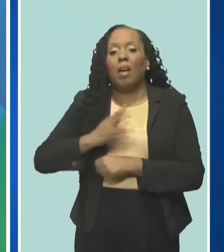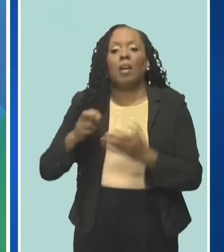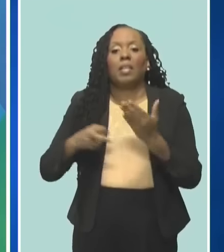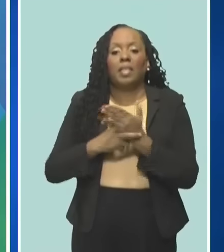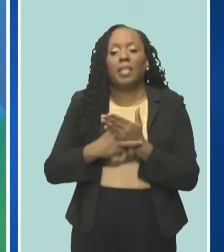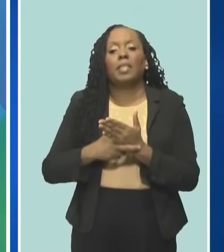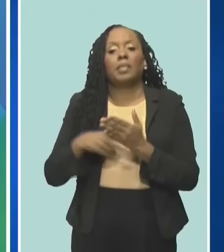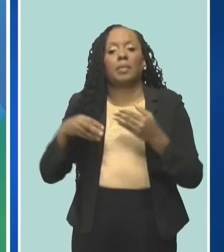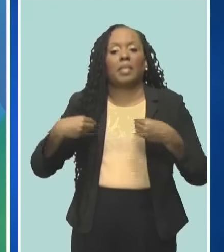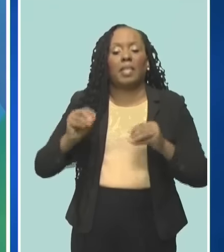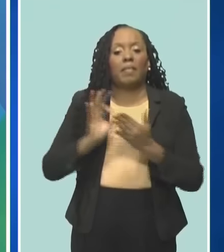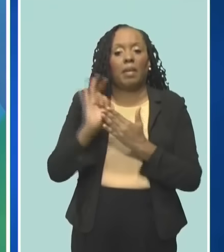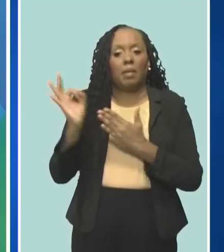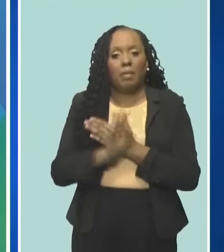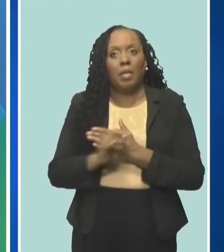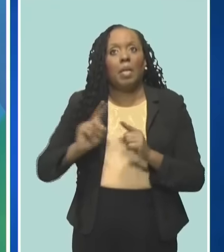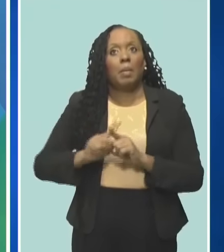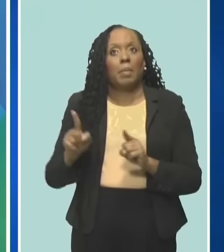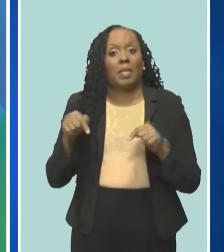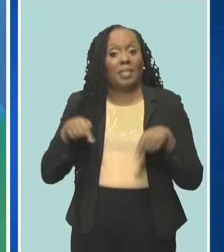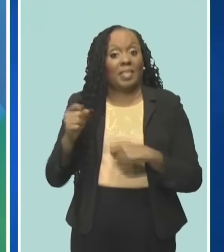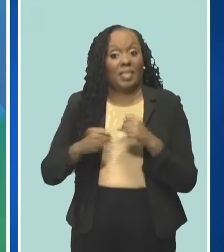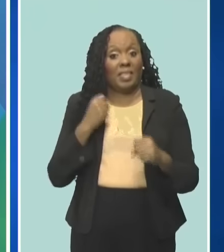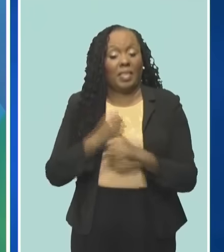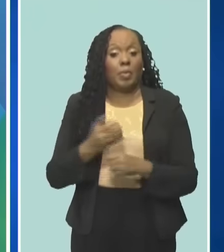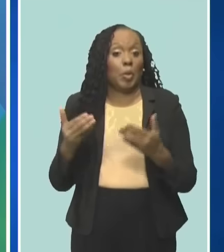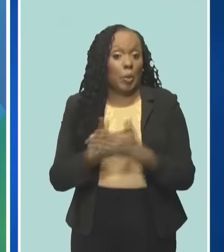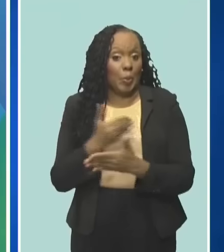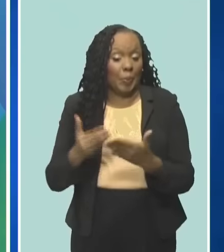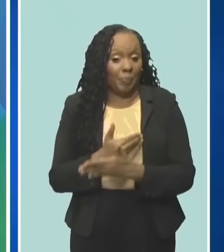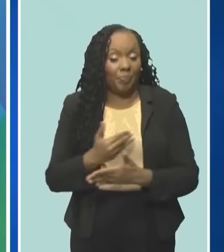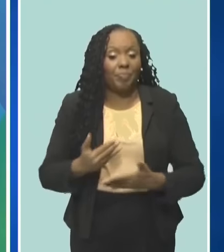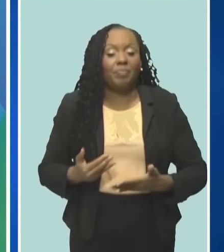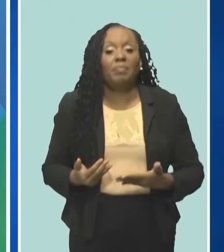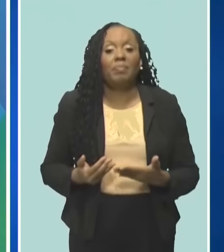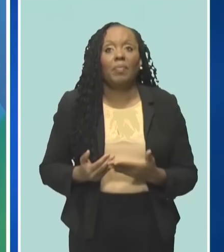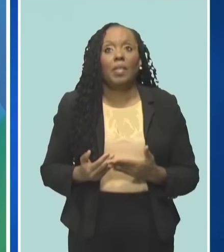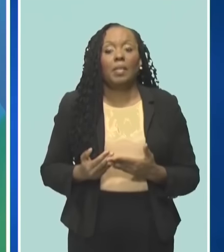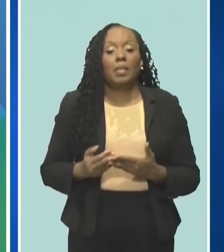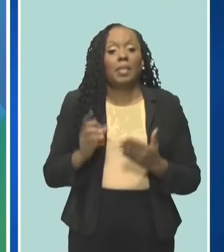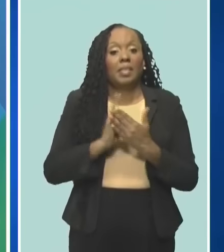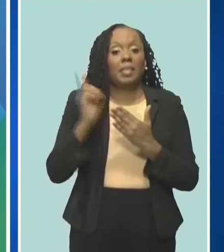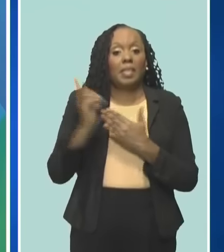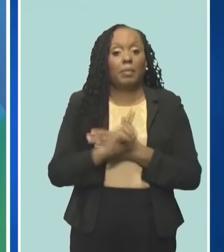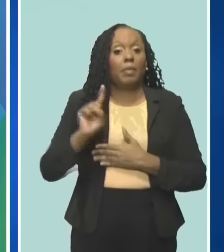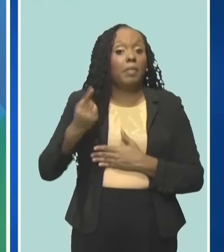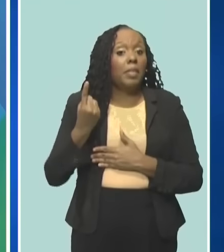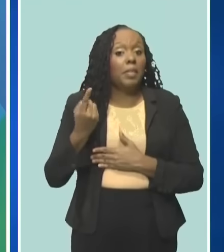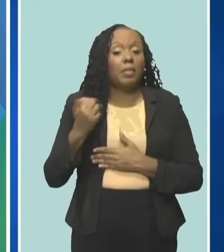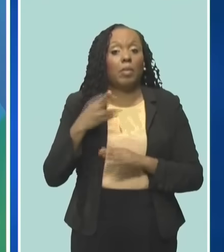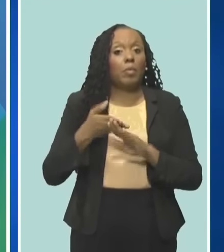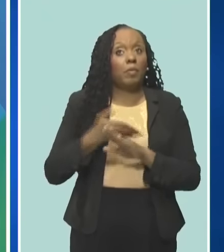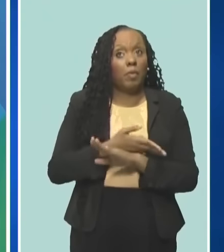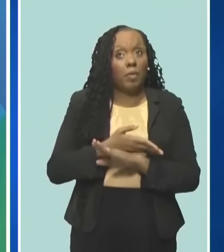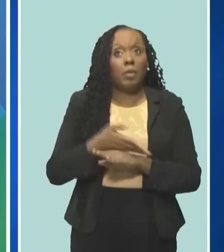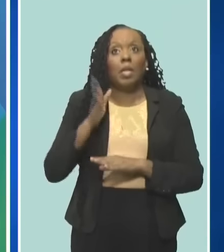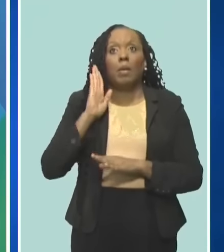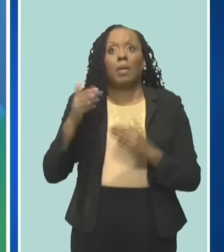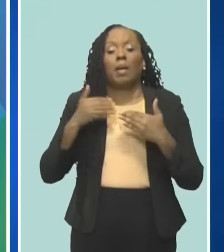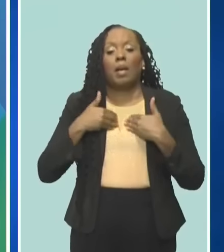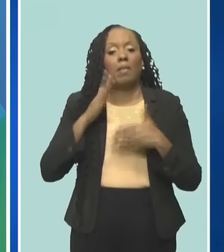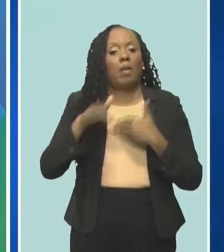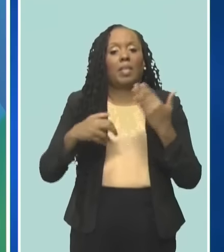This year, we're seeing something new. As a matter of fact, I will tell you that from 1st of December or before, we are going to have our tickets